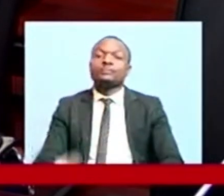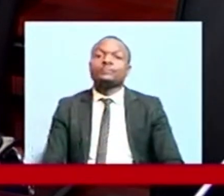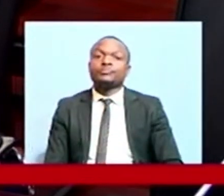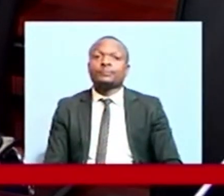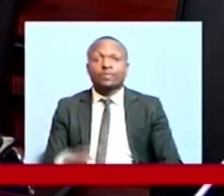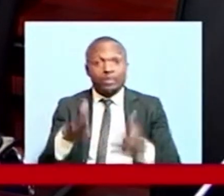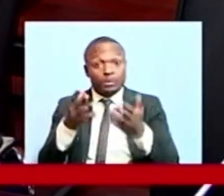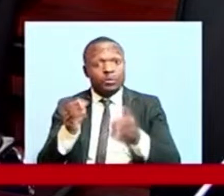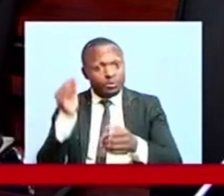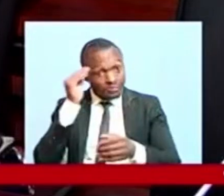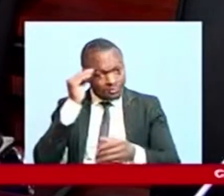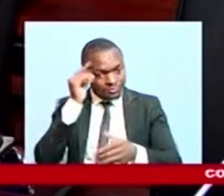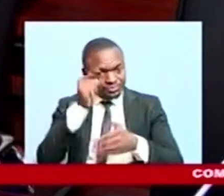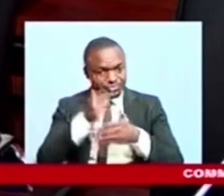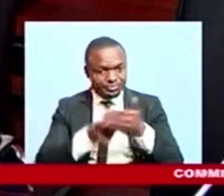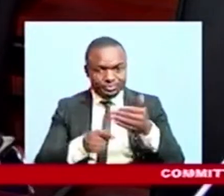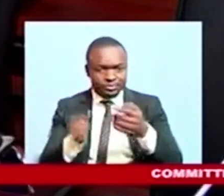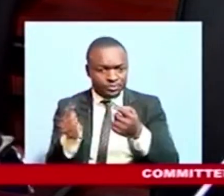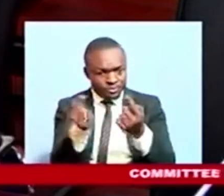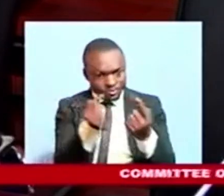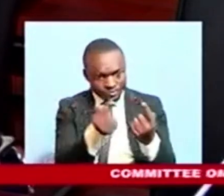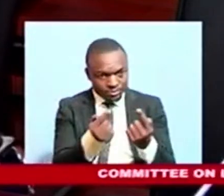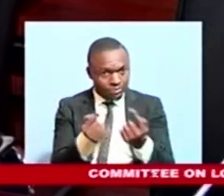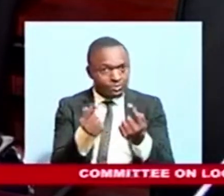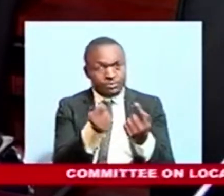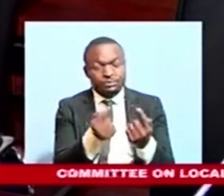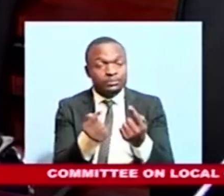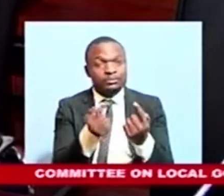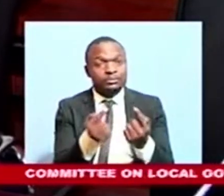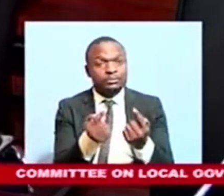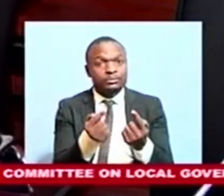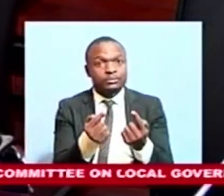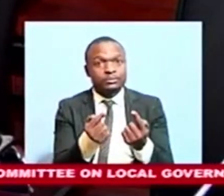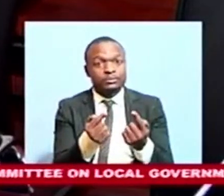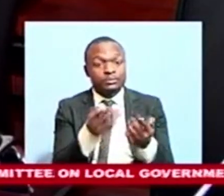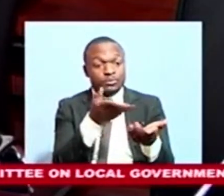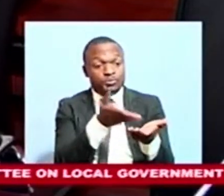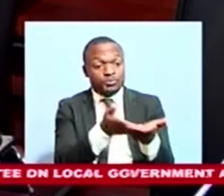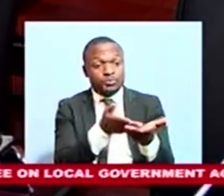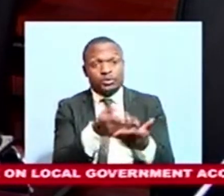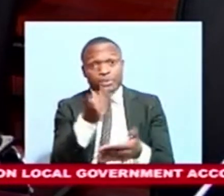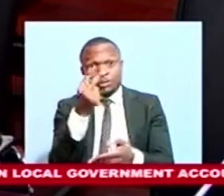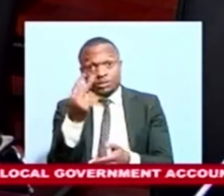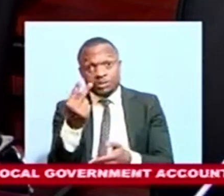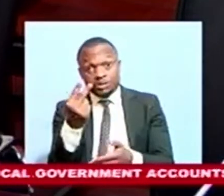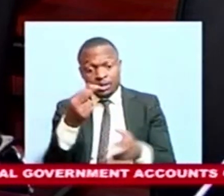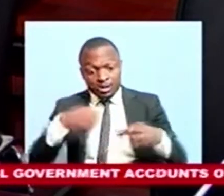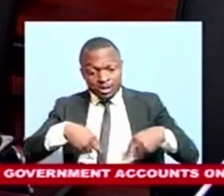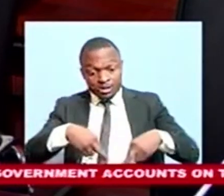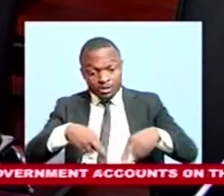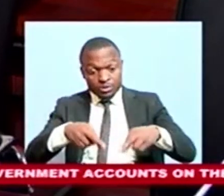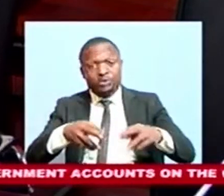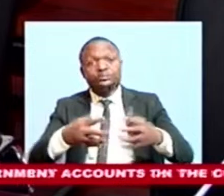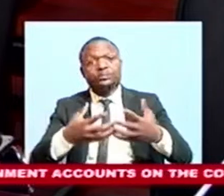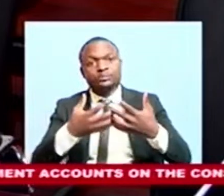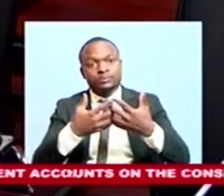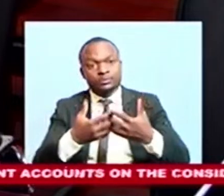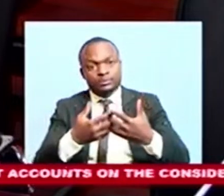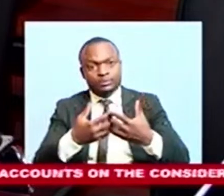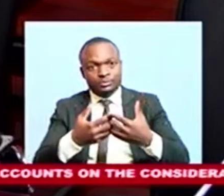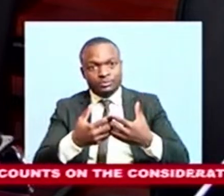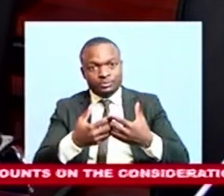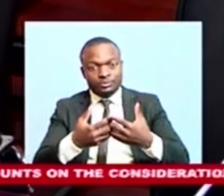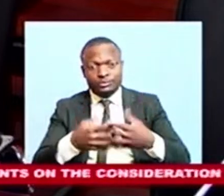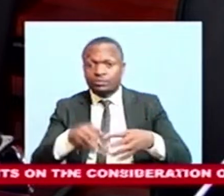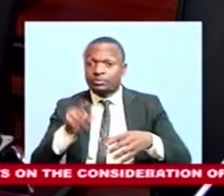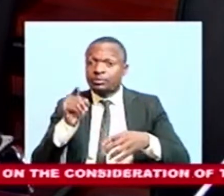wanted to know now, what is the status of these two F-moving equipments? And do